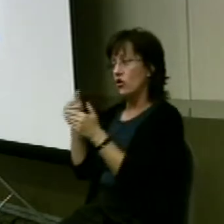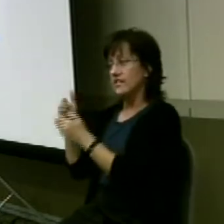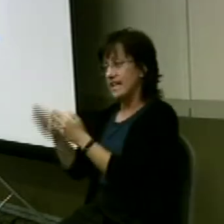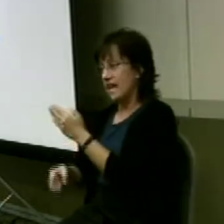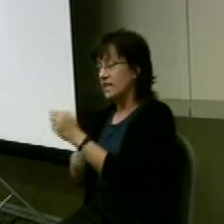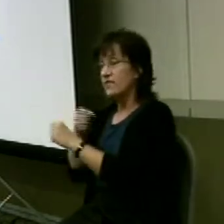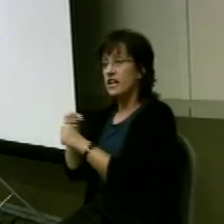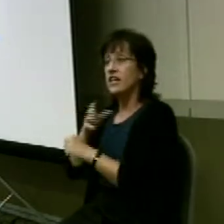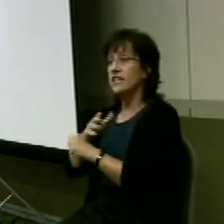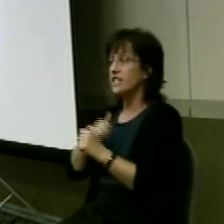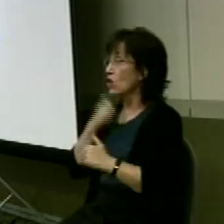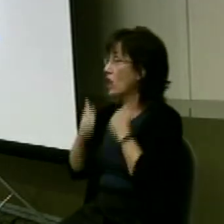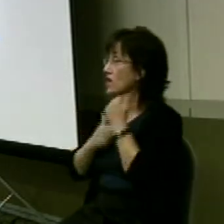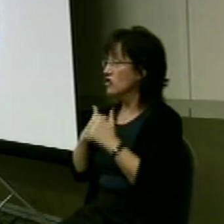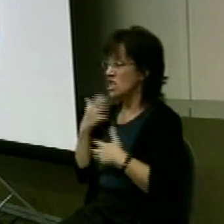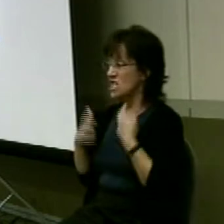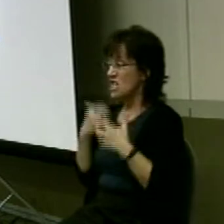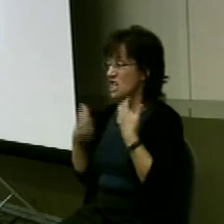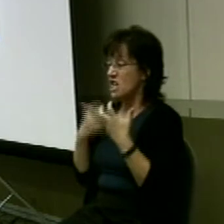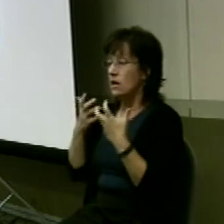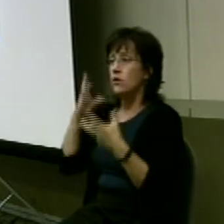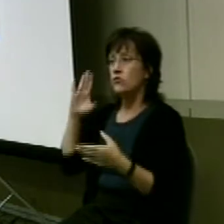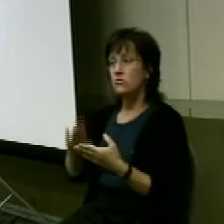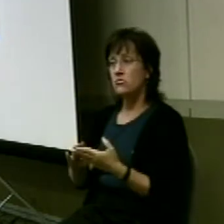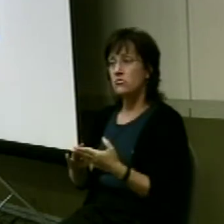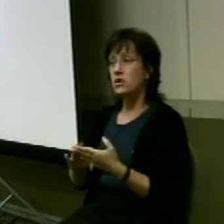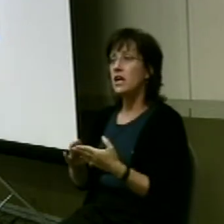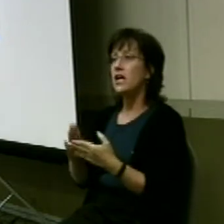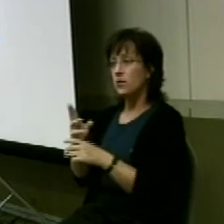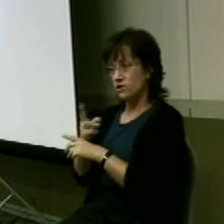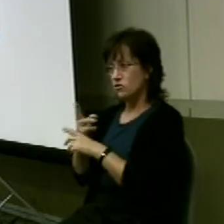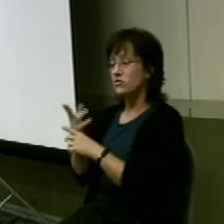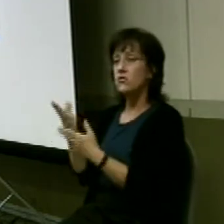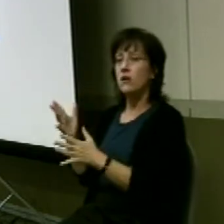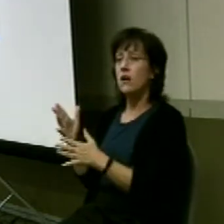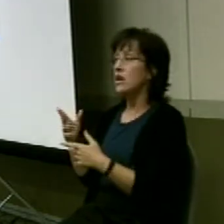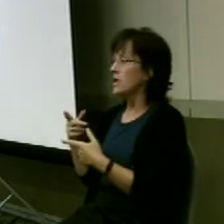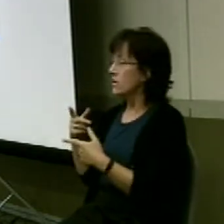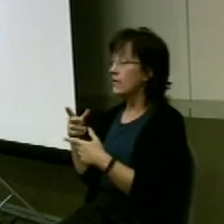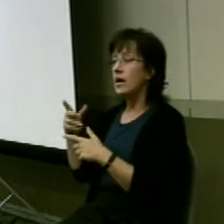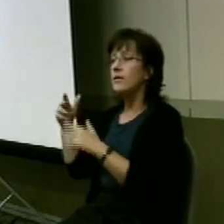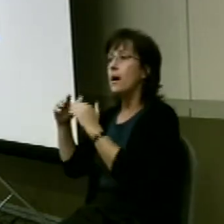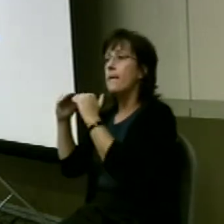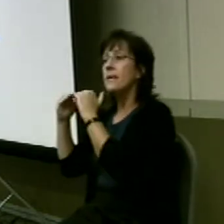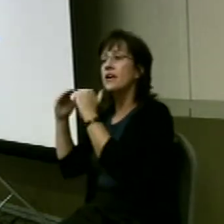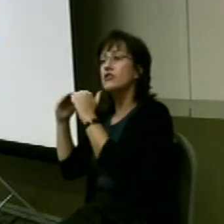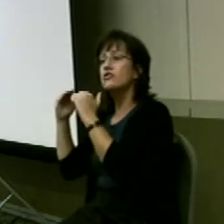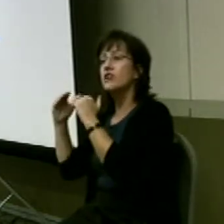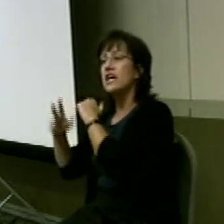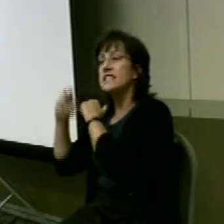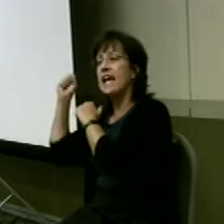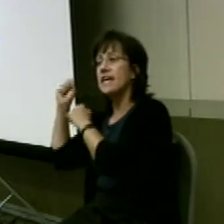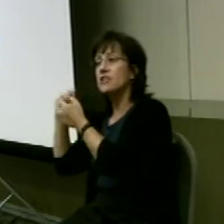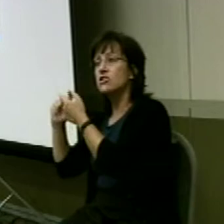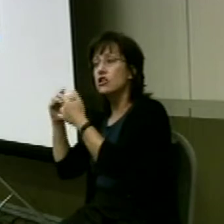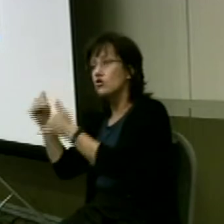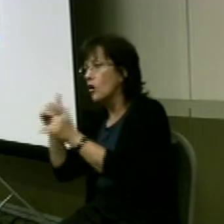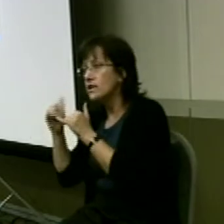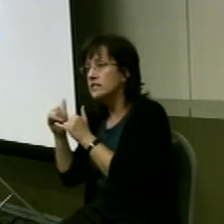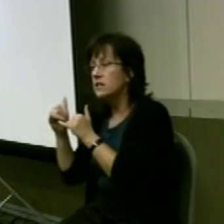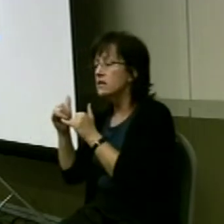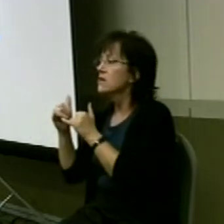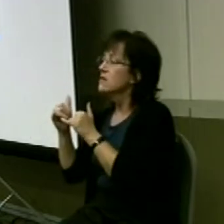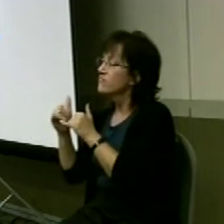charts. So, towards the end of the year, he had diminished his aggression and he was using the not yet finished. When Pierce takes his toys, he was